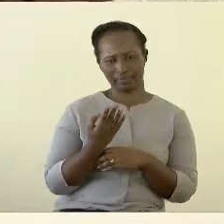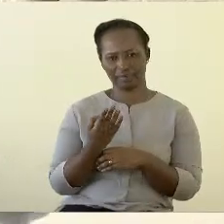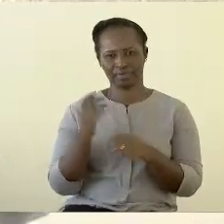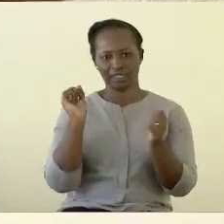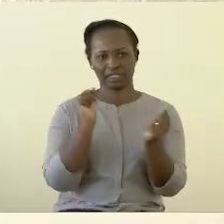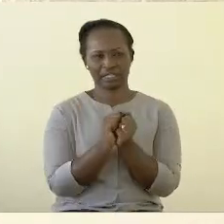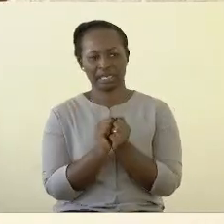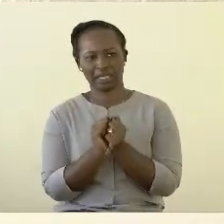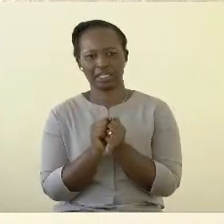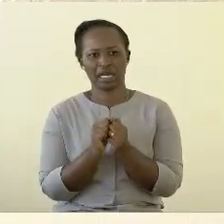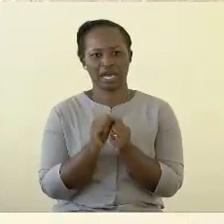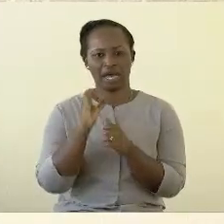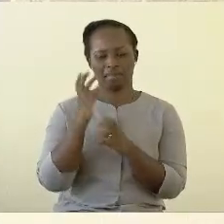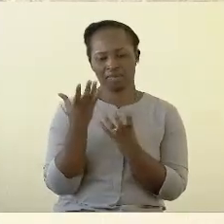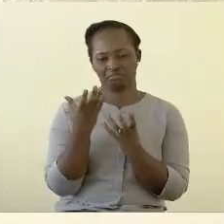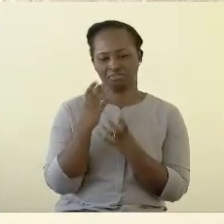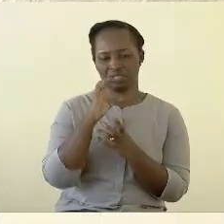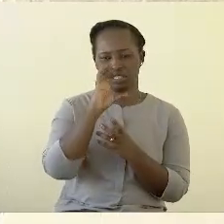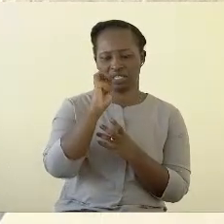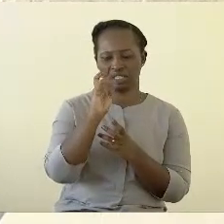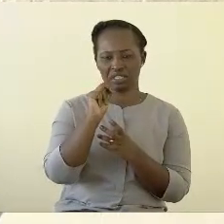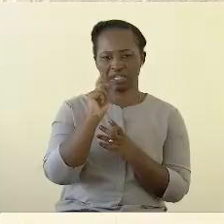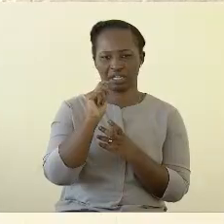10th century, 15, 14, and all that.